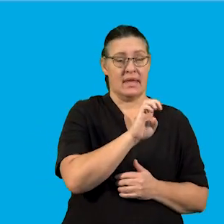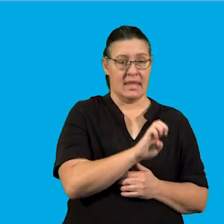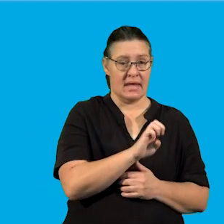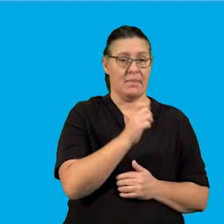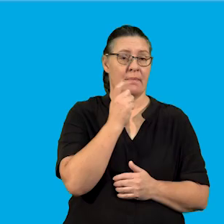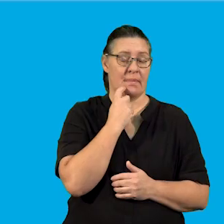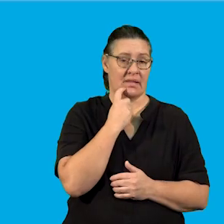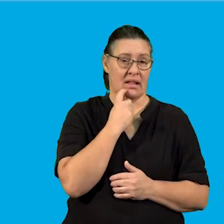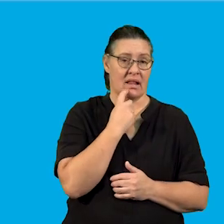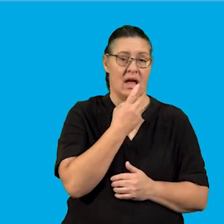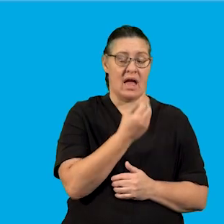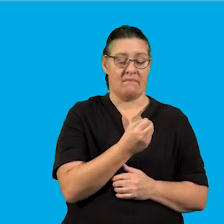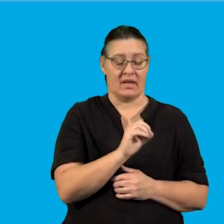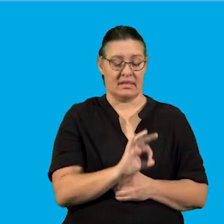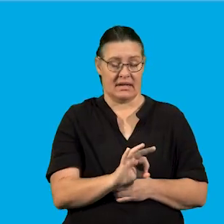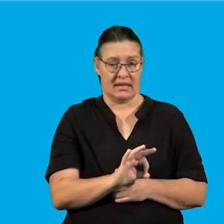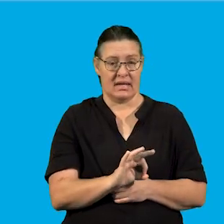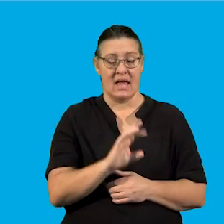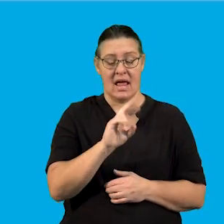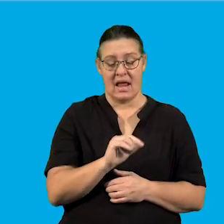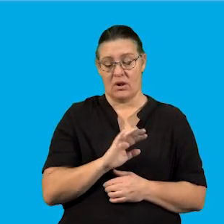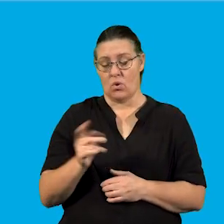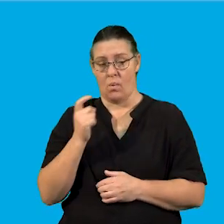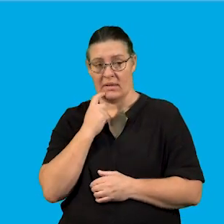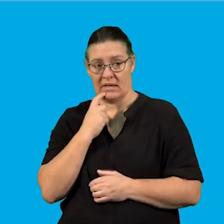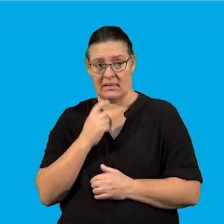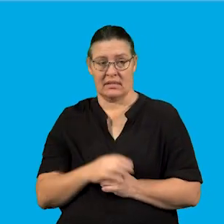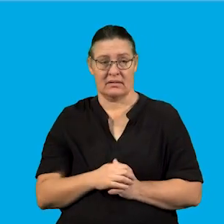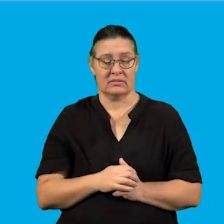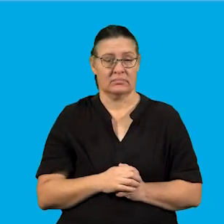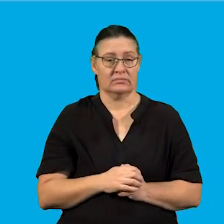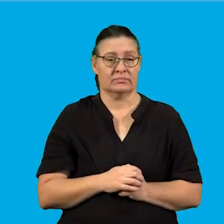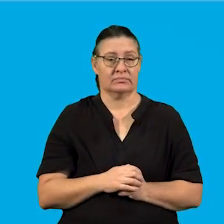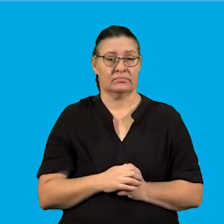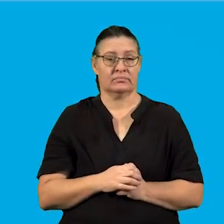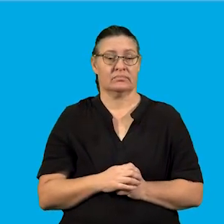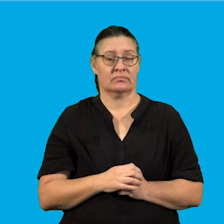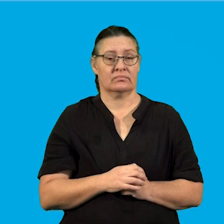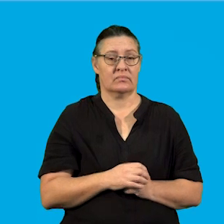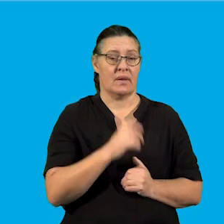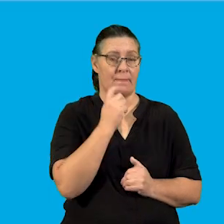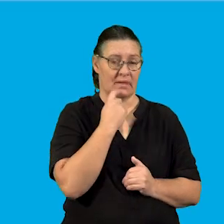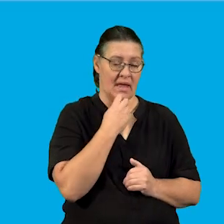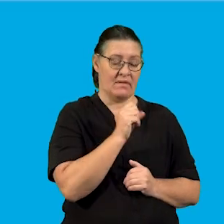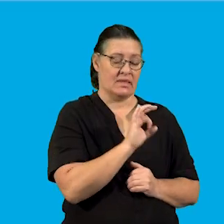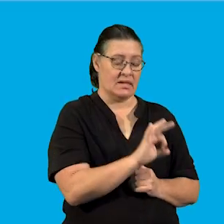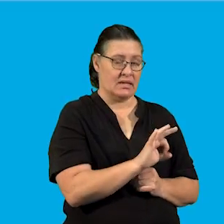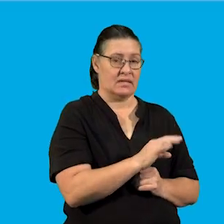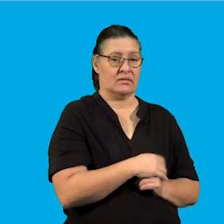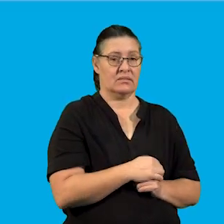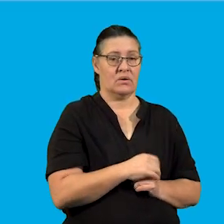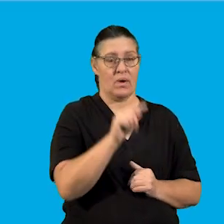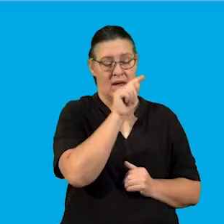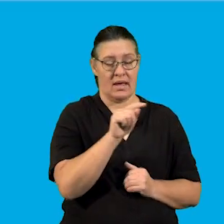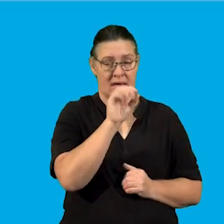Be becomes your metal, and then your N becomes your non-metal. So how many metals do we have? We have 3 of them.